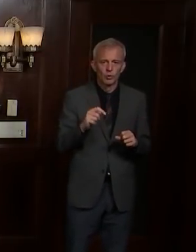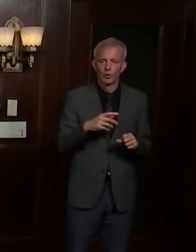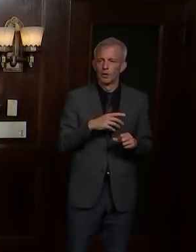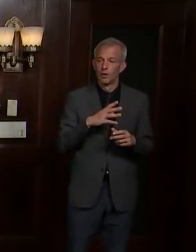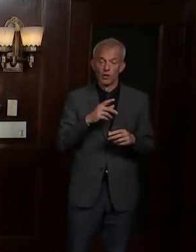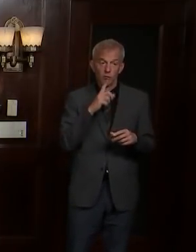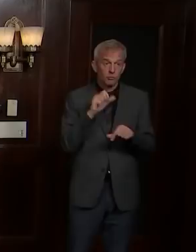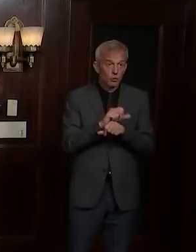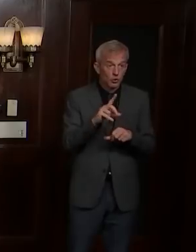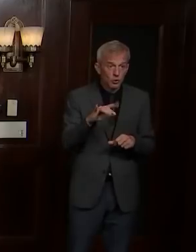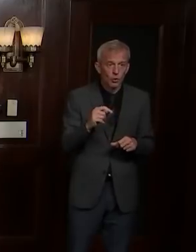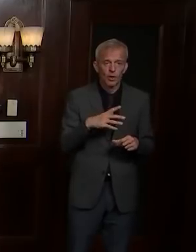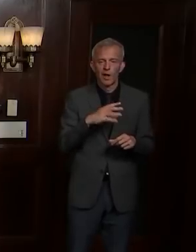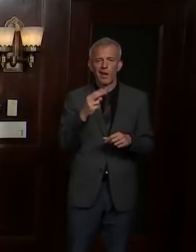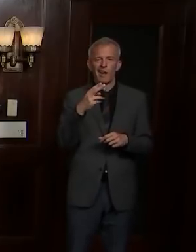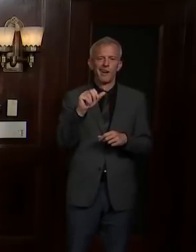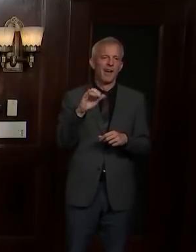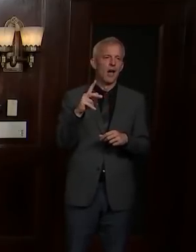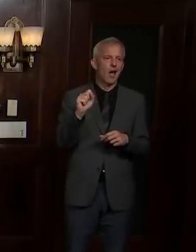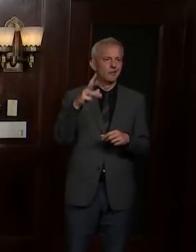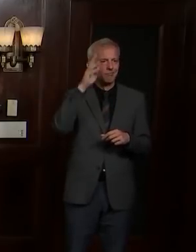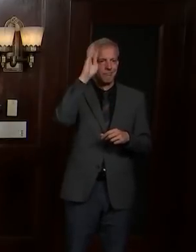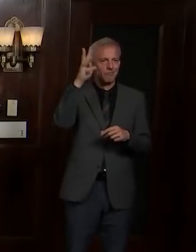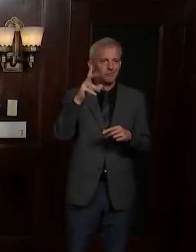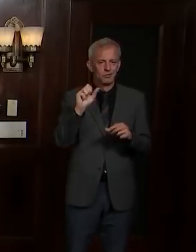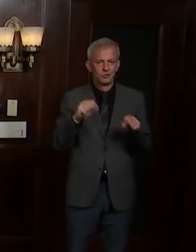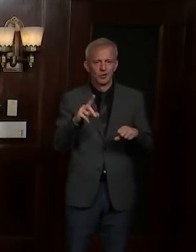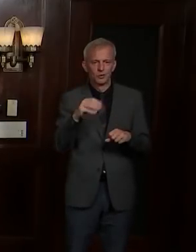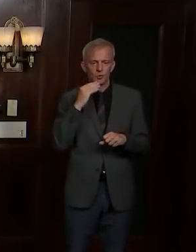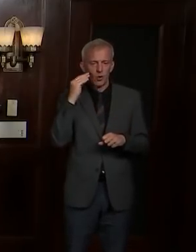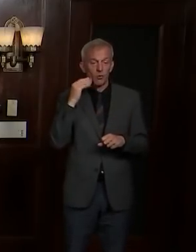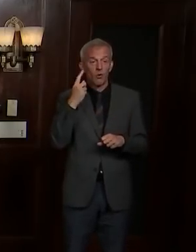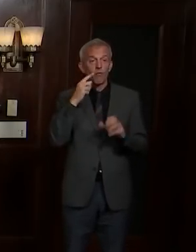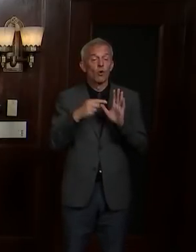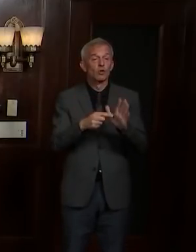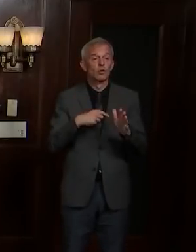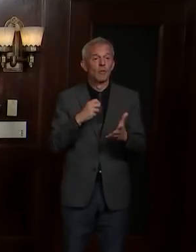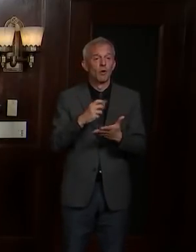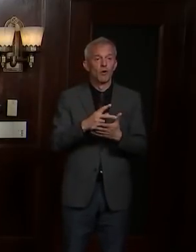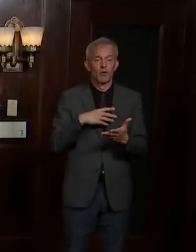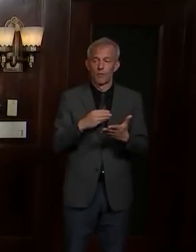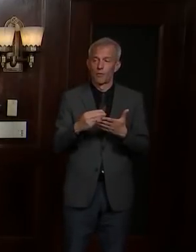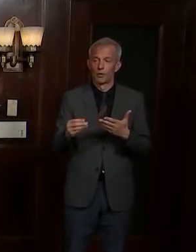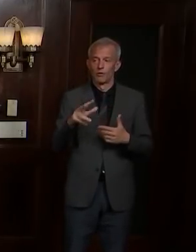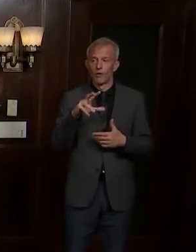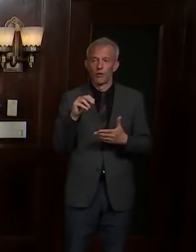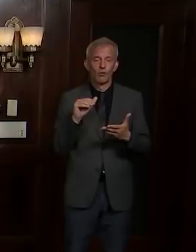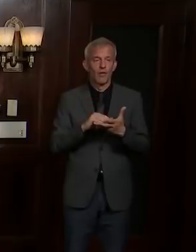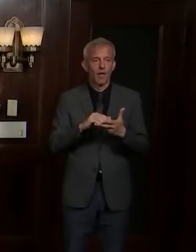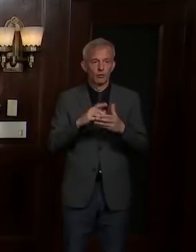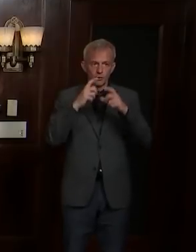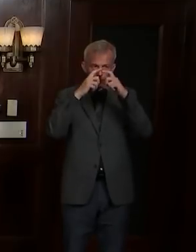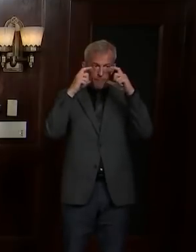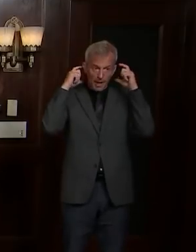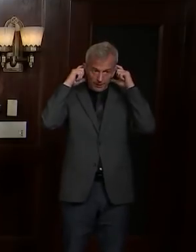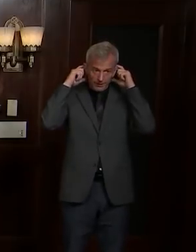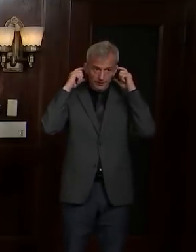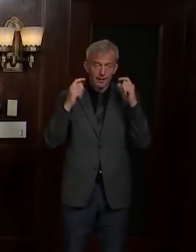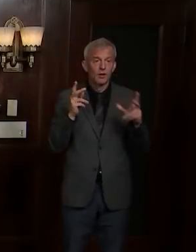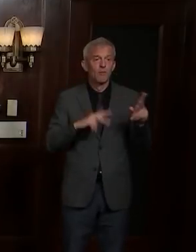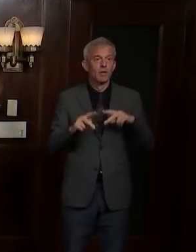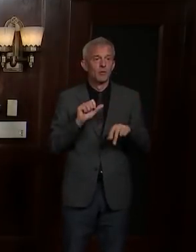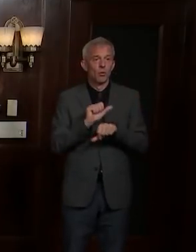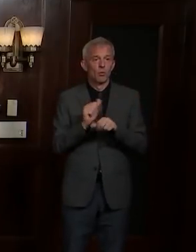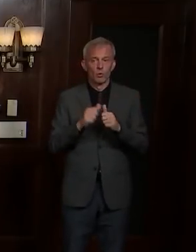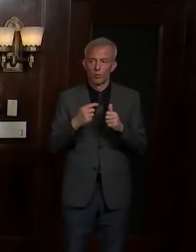as well as products that will be out there. I authorized, for instance, the purchase of 30,000 of these masks. Folks that had been working